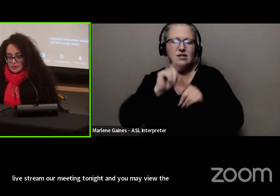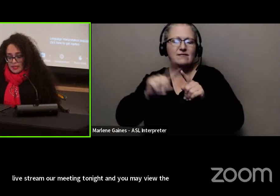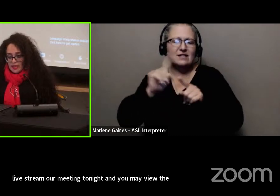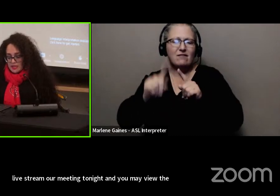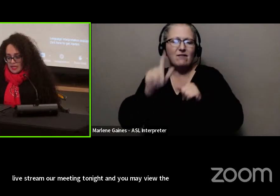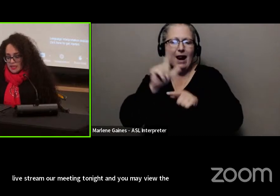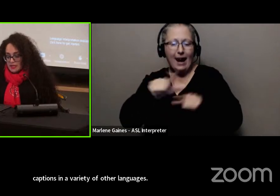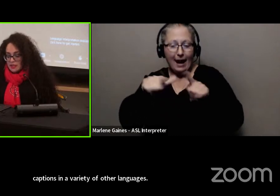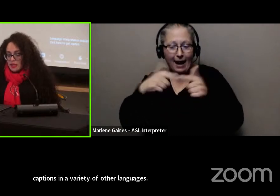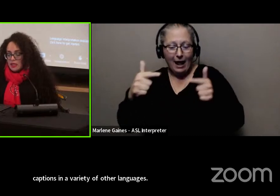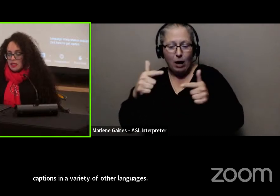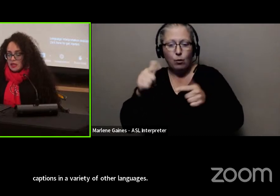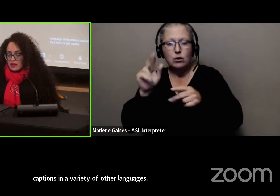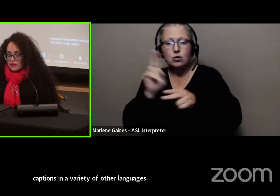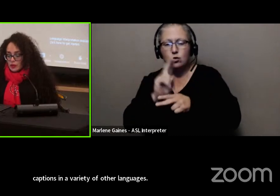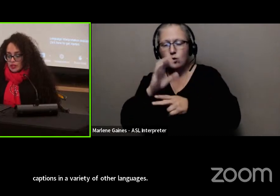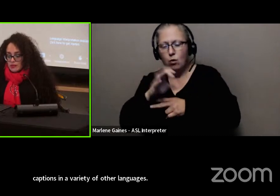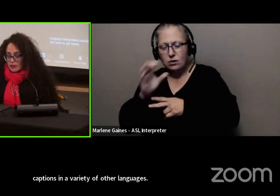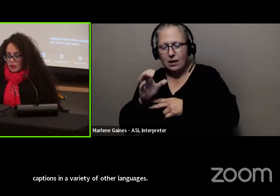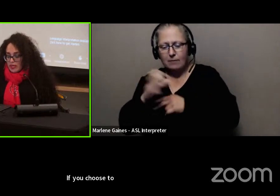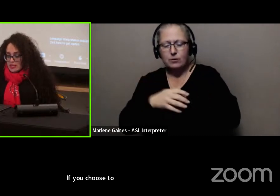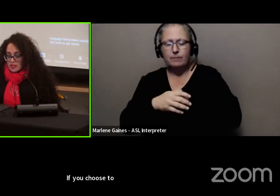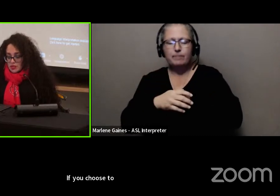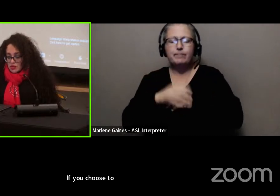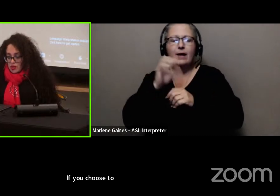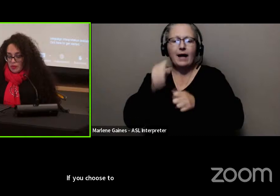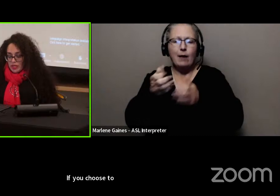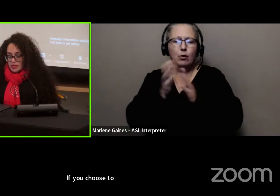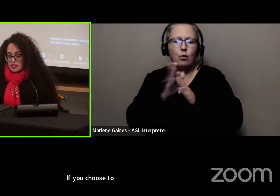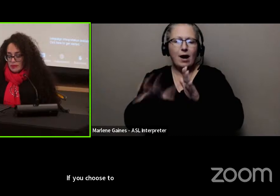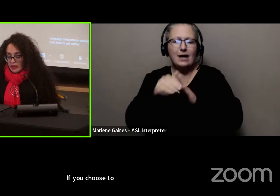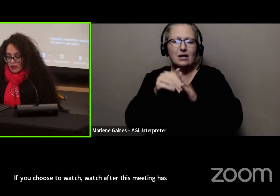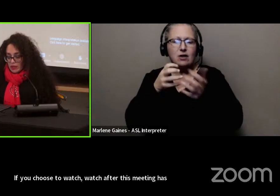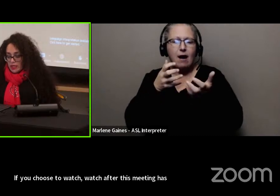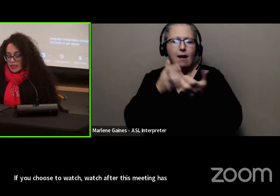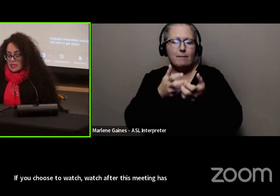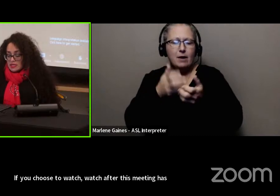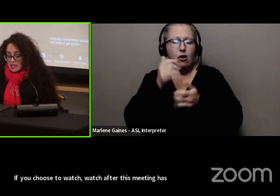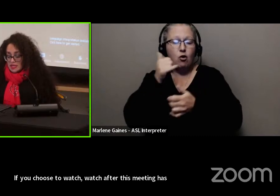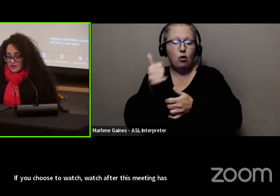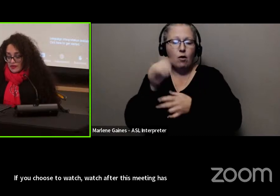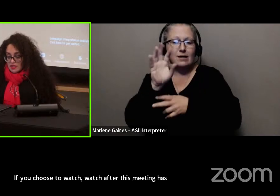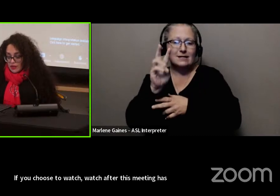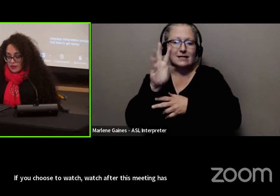after this meeting has ended. Viewers may request additional accommodations by calling